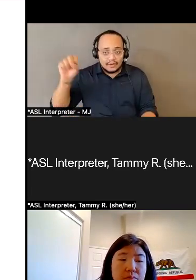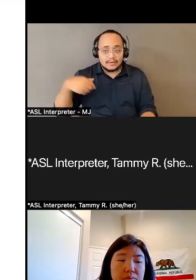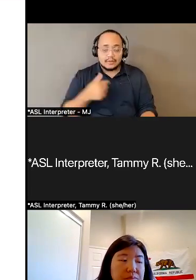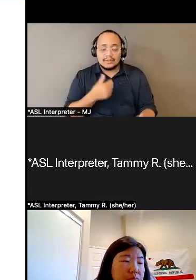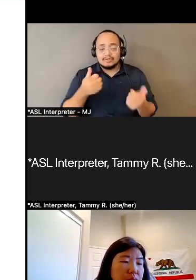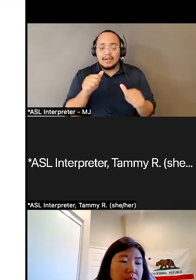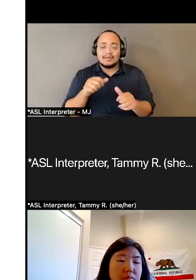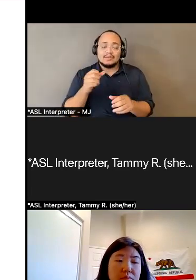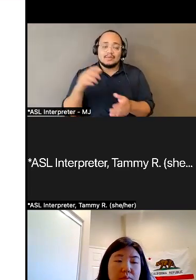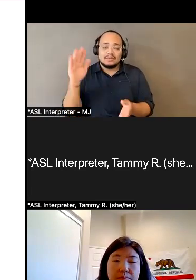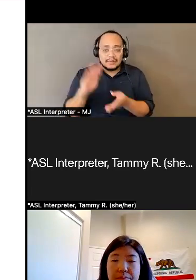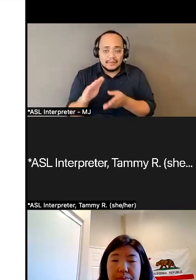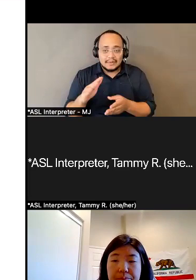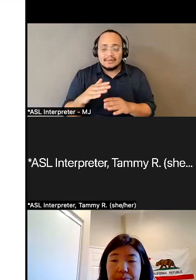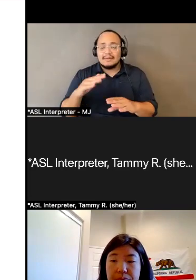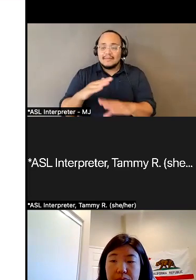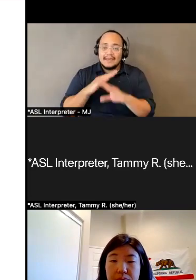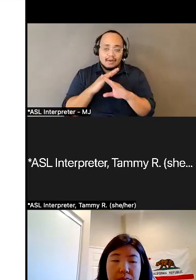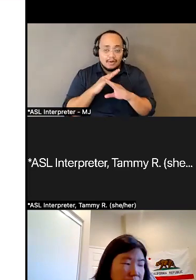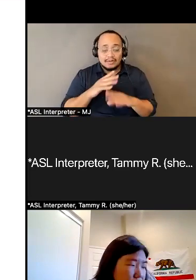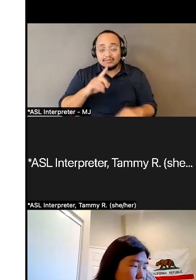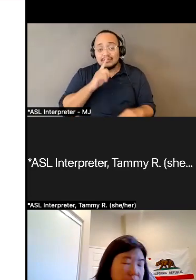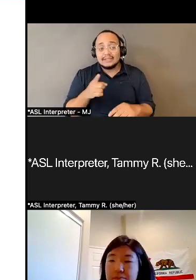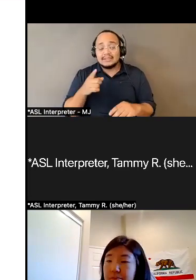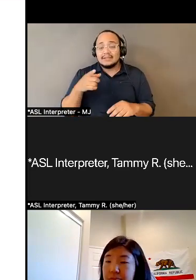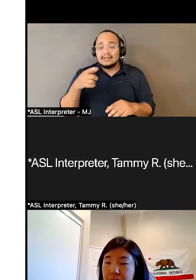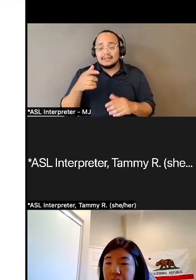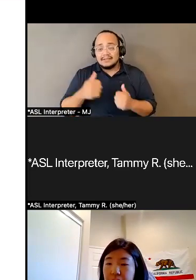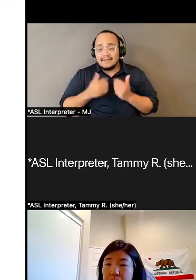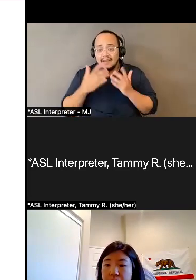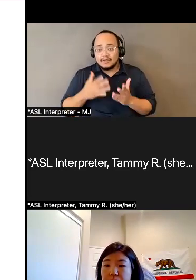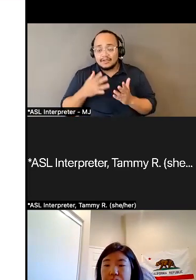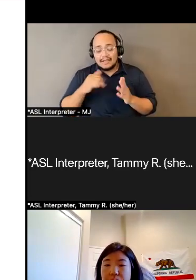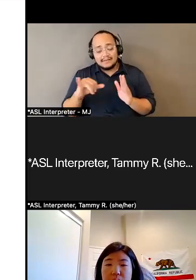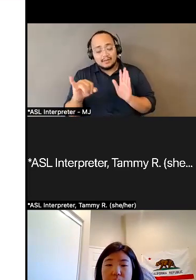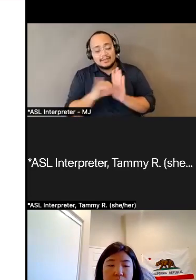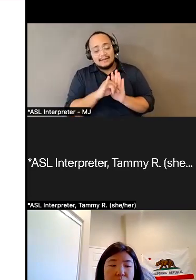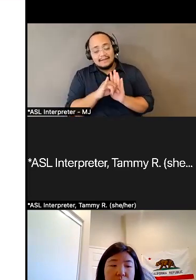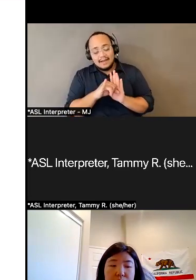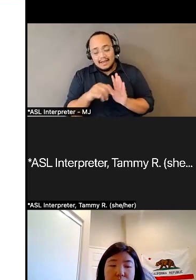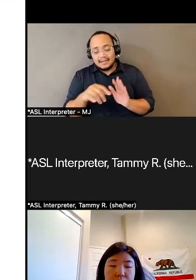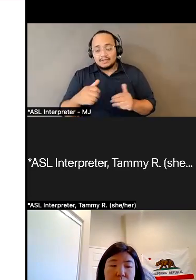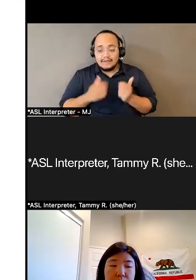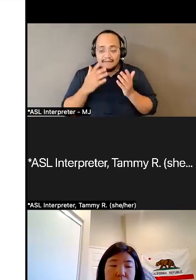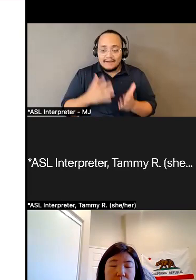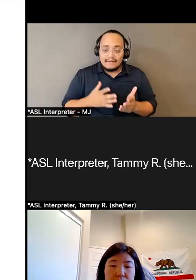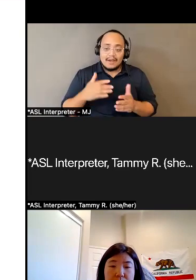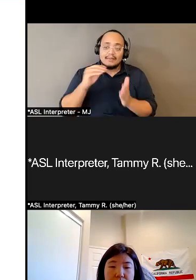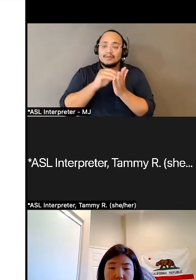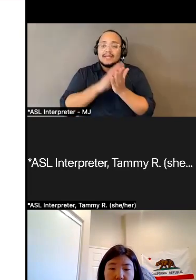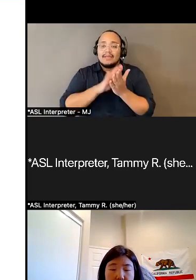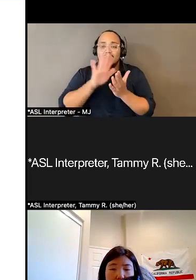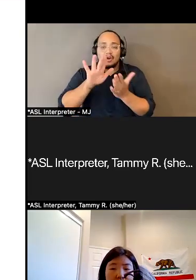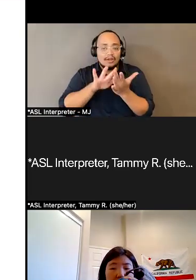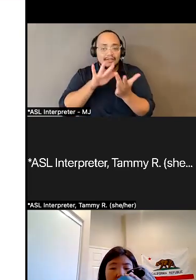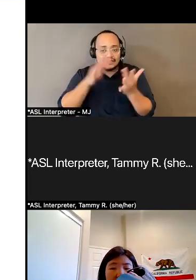as possible, so survivors really only have to self-identify as a survivor and tell us how to contact them safely